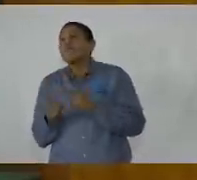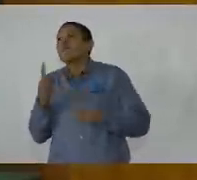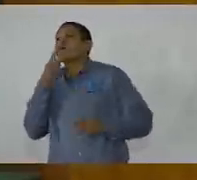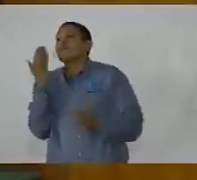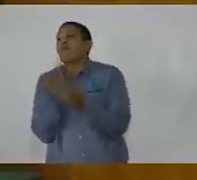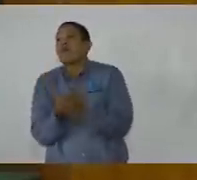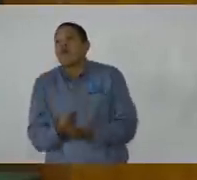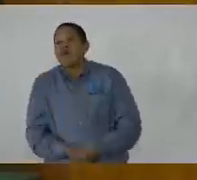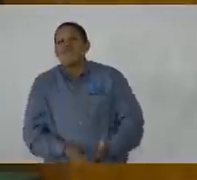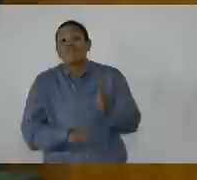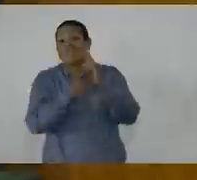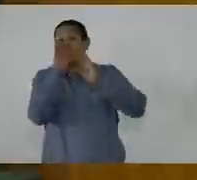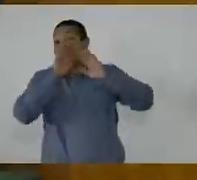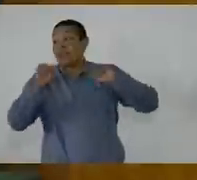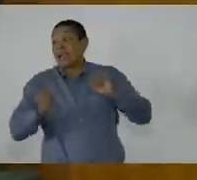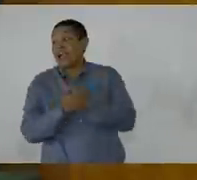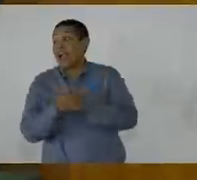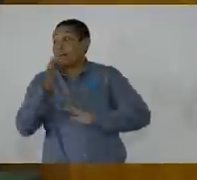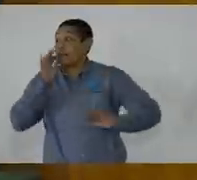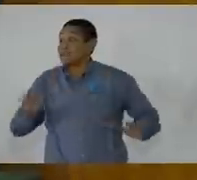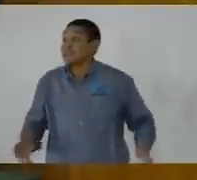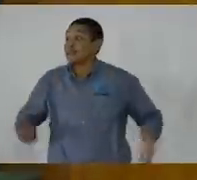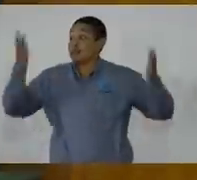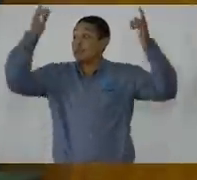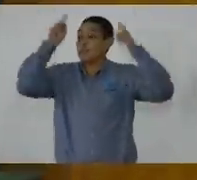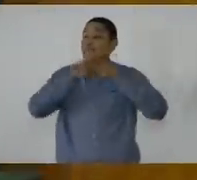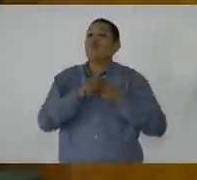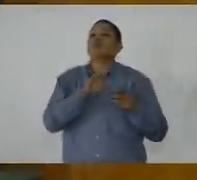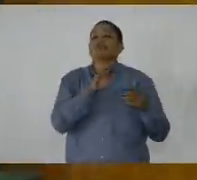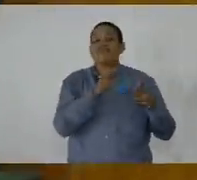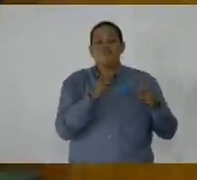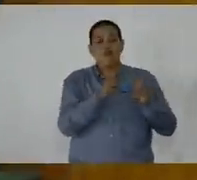development, capacity building, and value chain development.